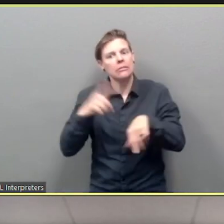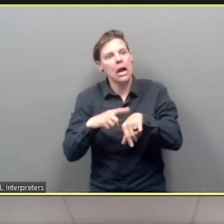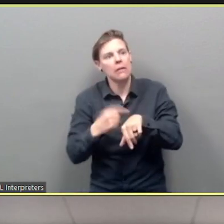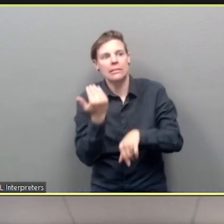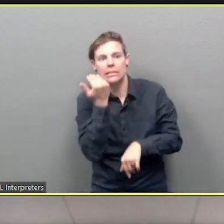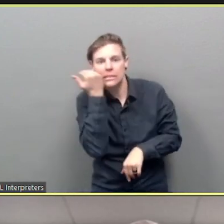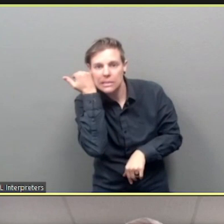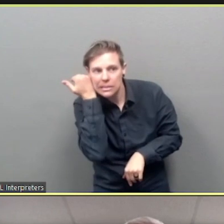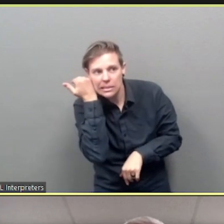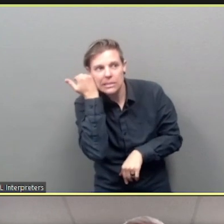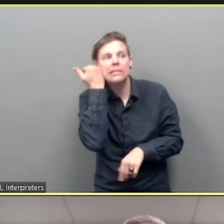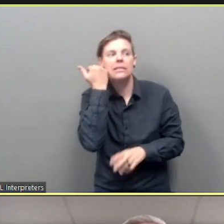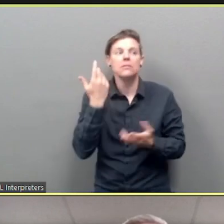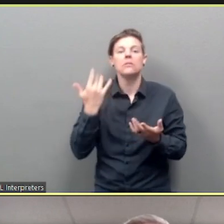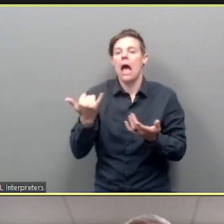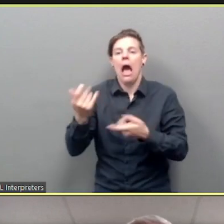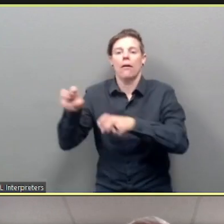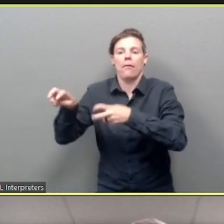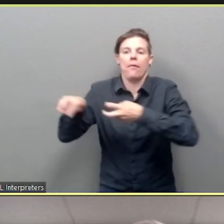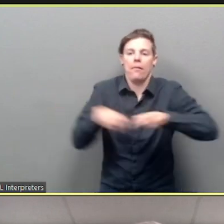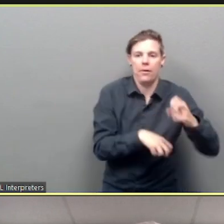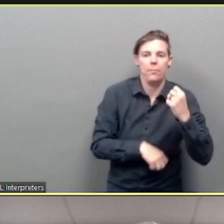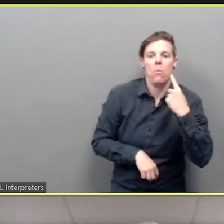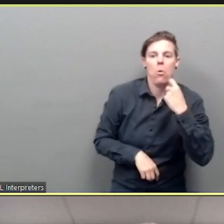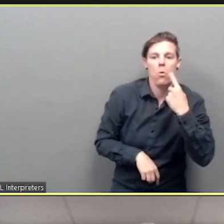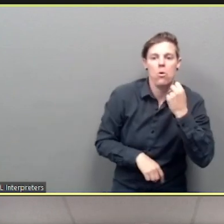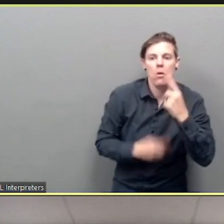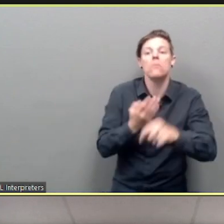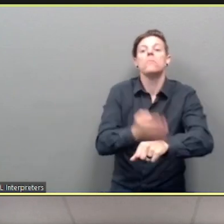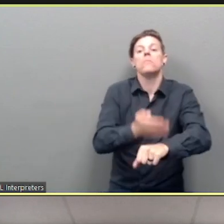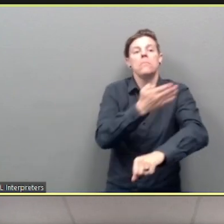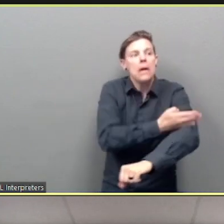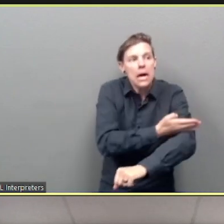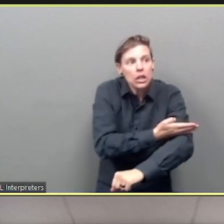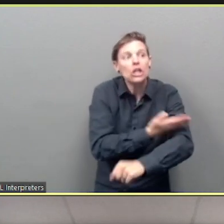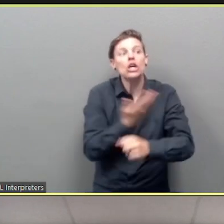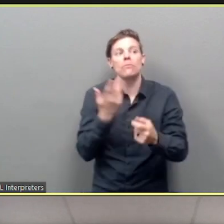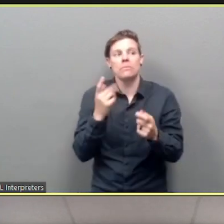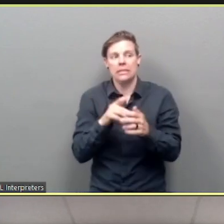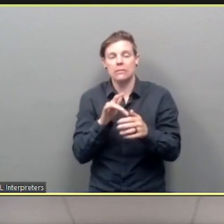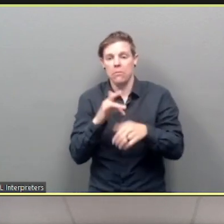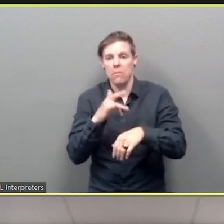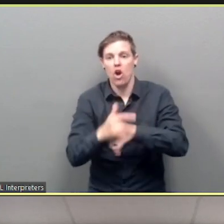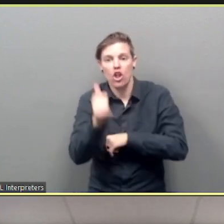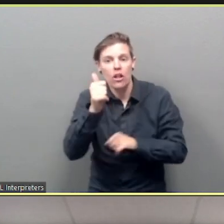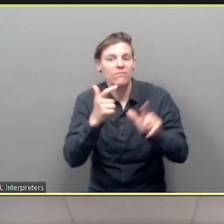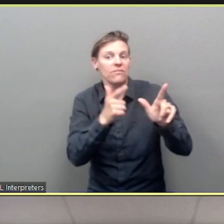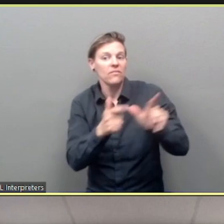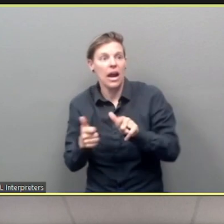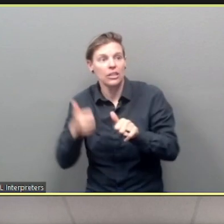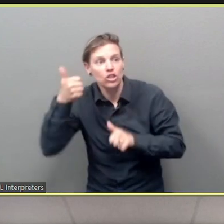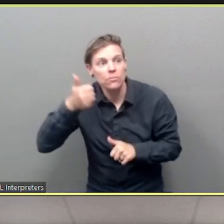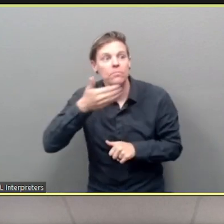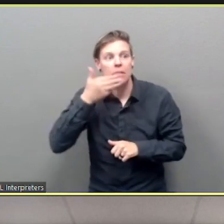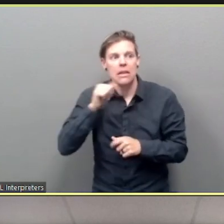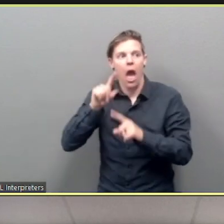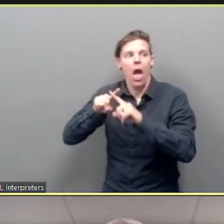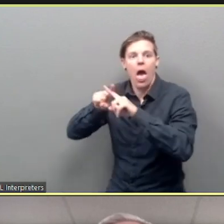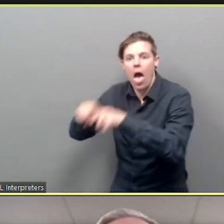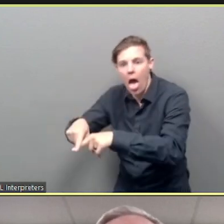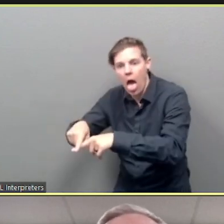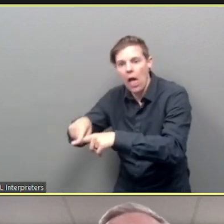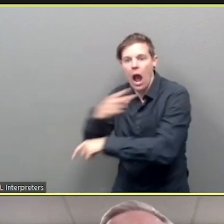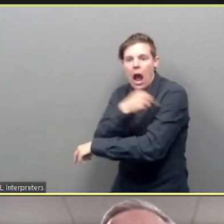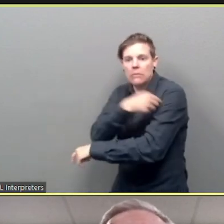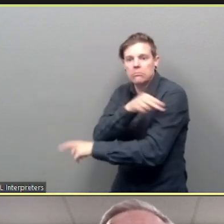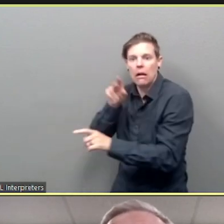to take early an infection would free up some of those resources hospitals are currently deploying